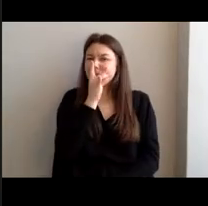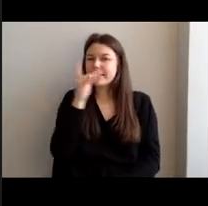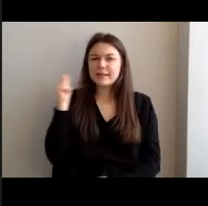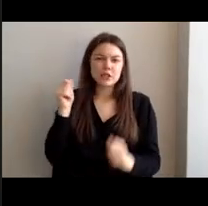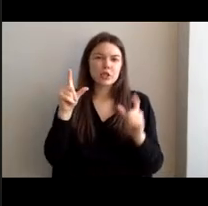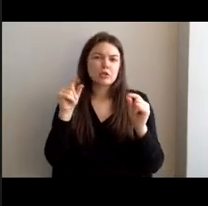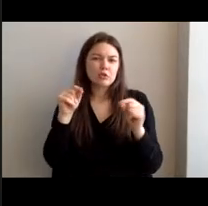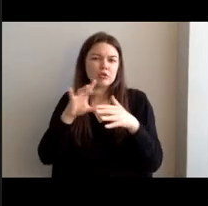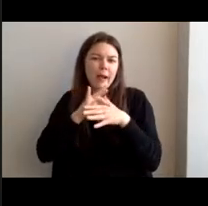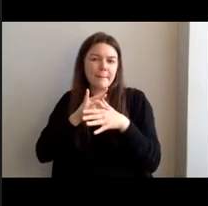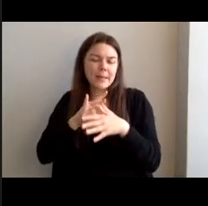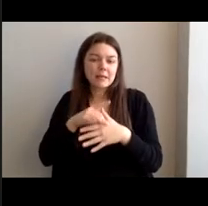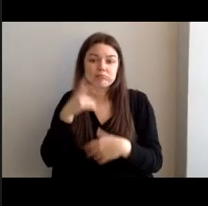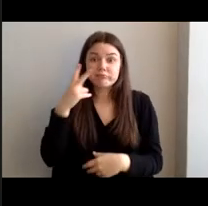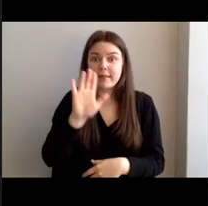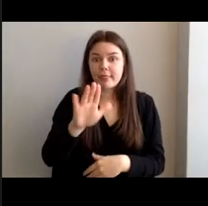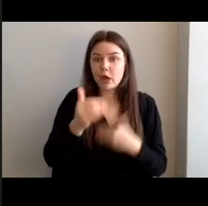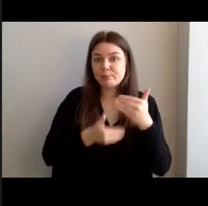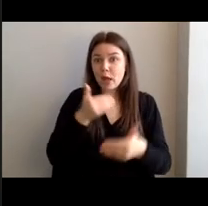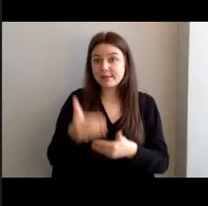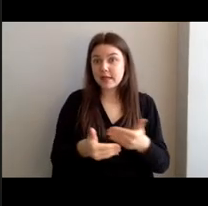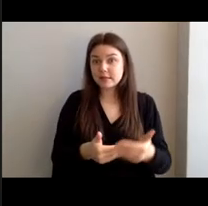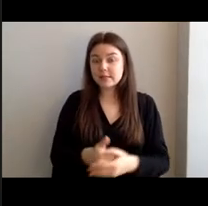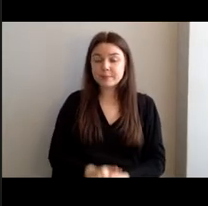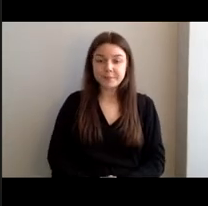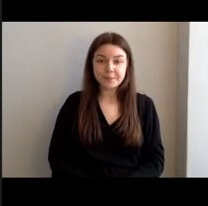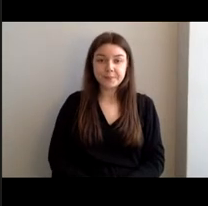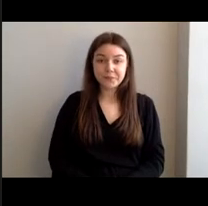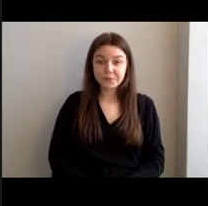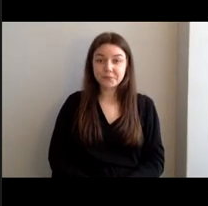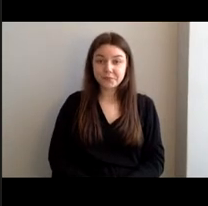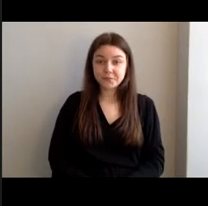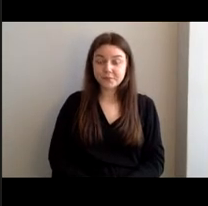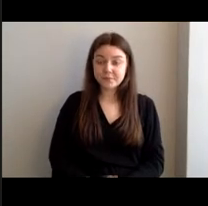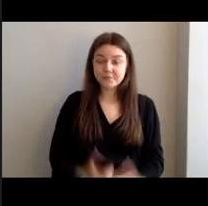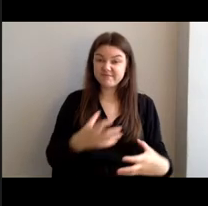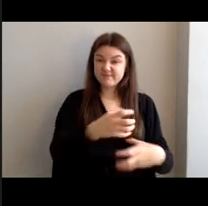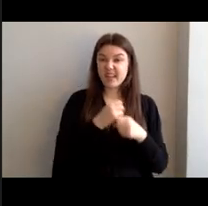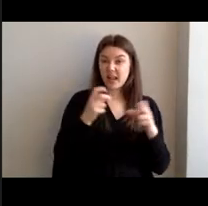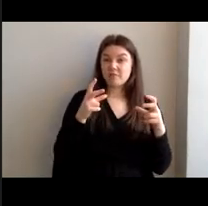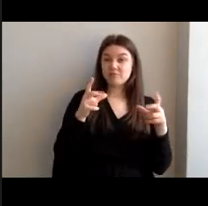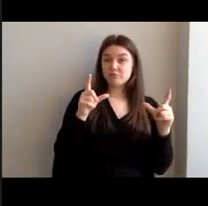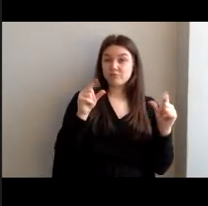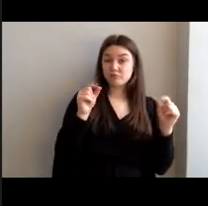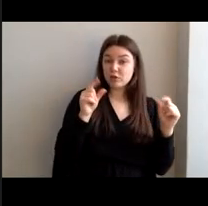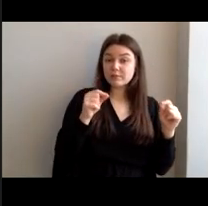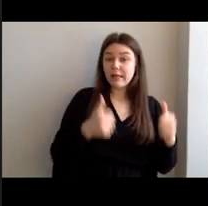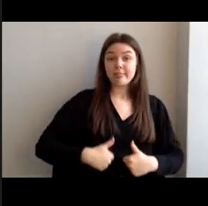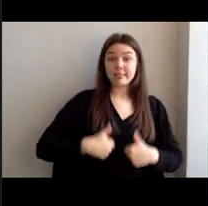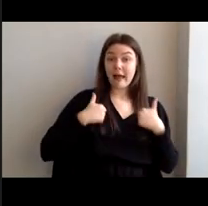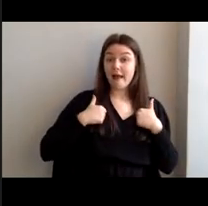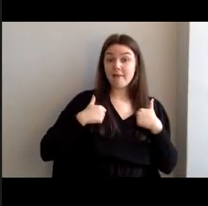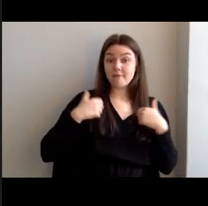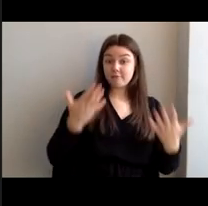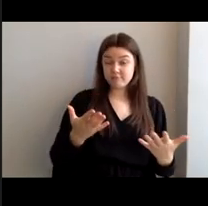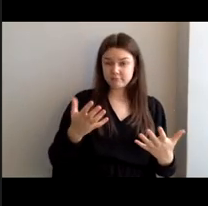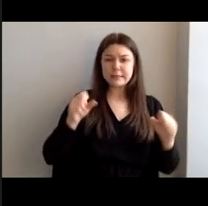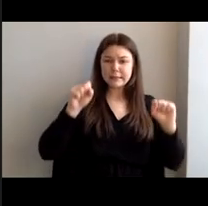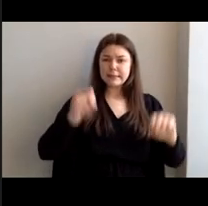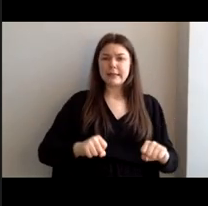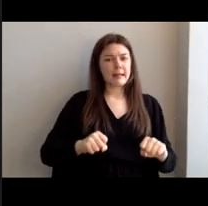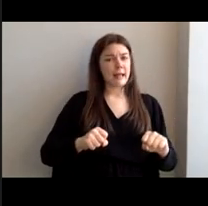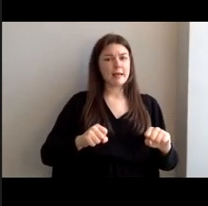operation. So they receive these crabs live in these little totes, and as you can see, they can take a fair amount of